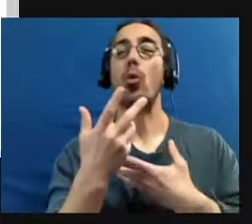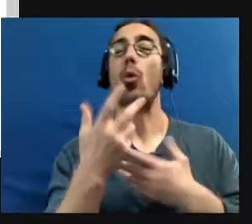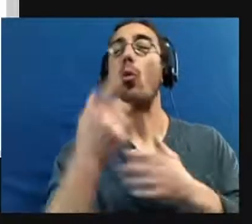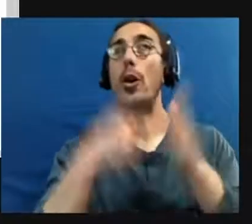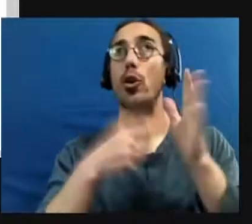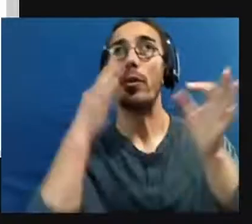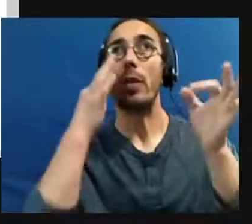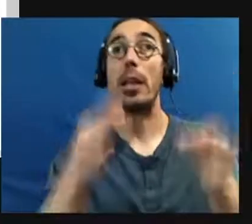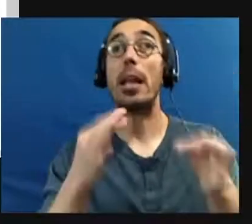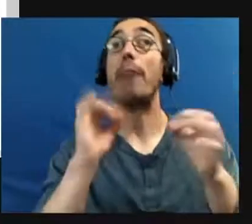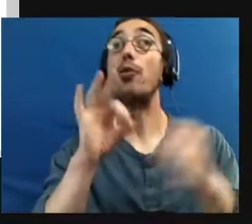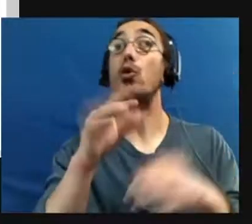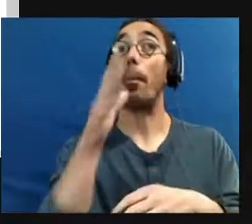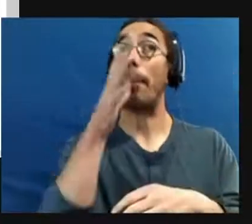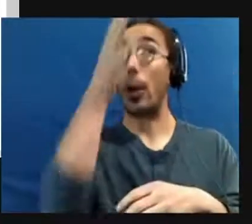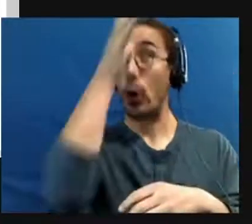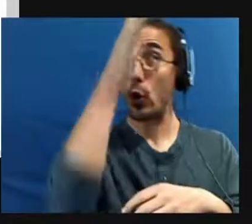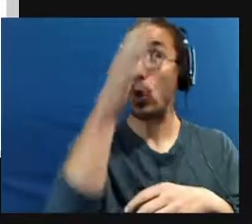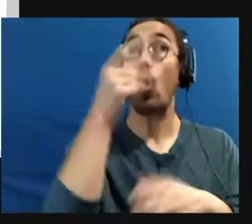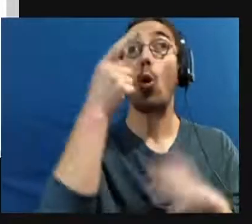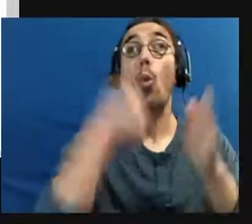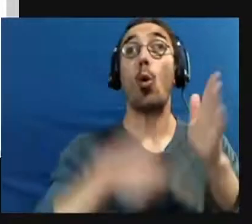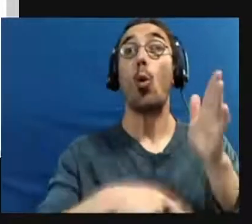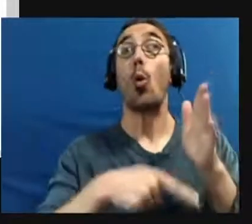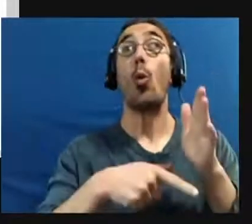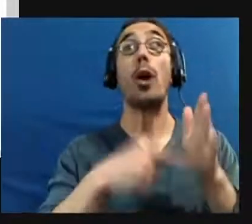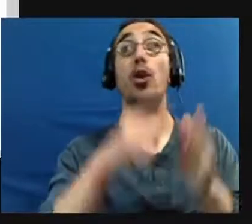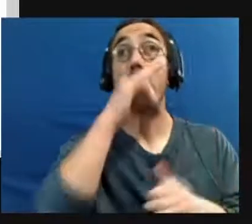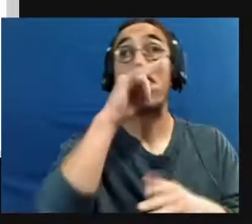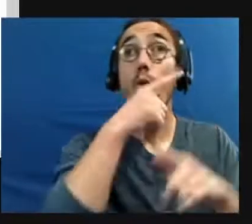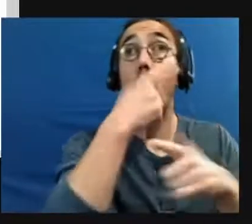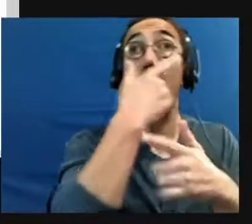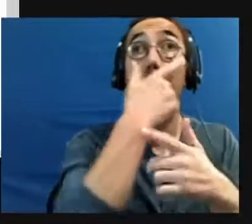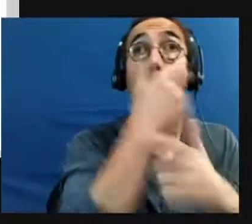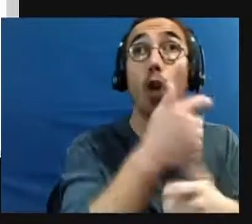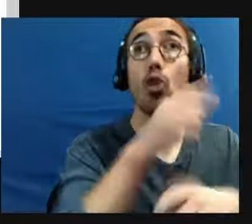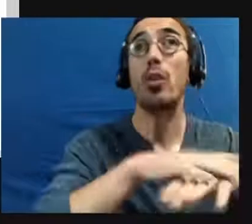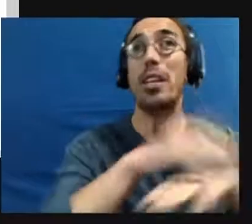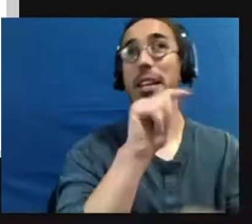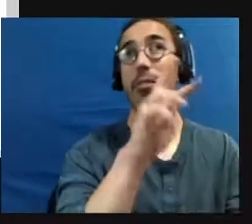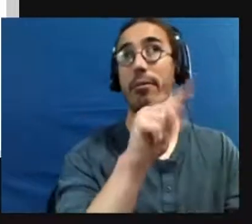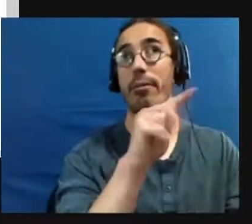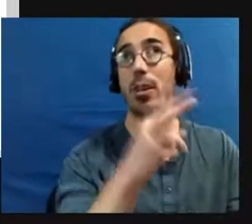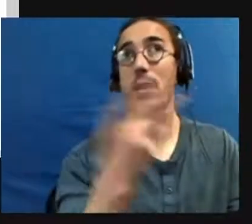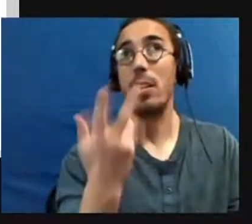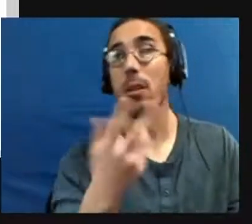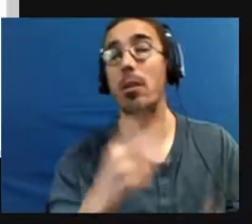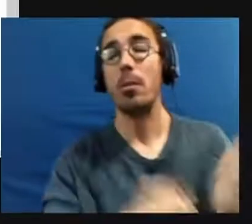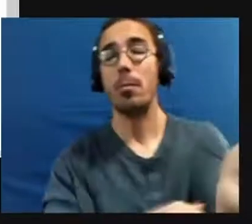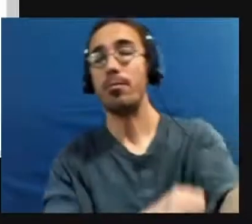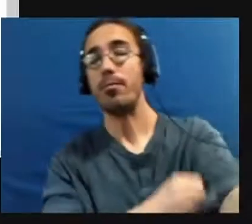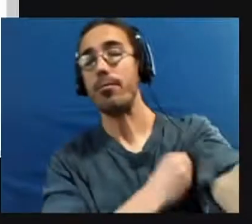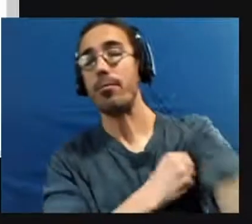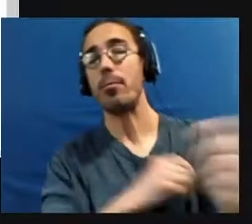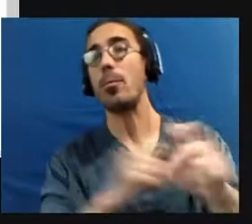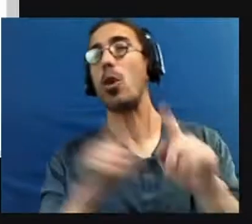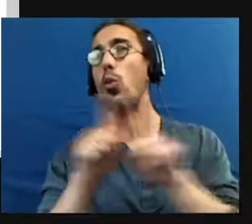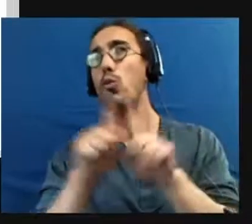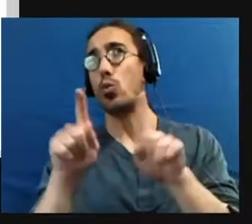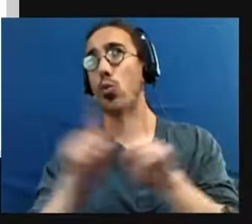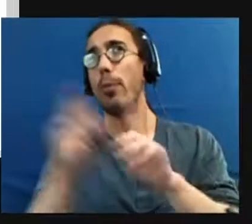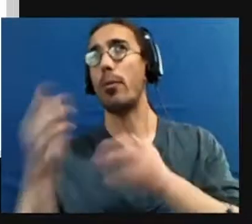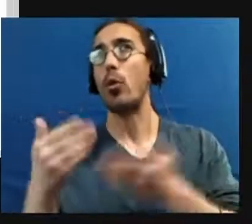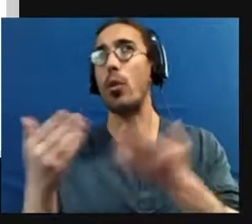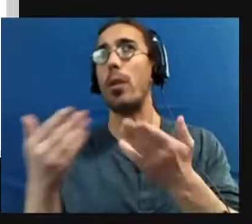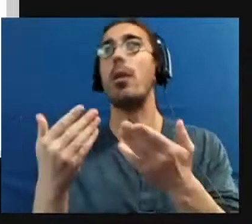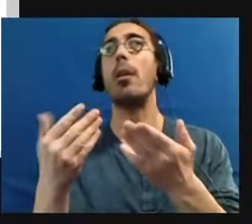me, maybe what your kids watch or how you talk to them about what they might be watching. And then I just kind of want to throw out that idea of voting with